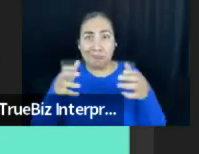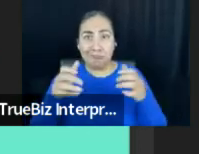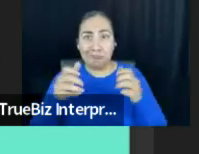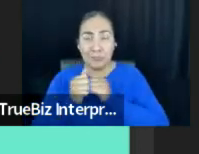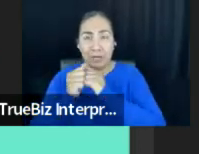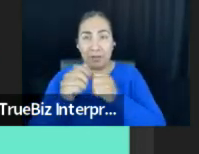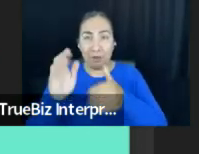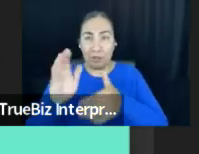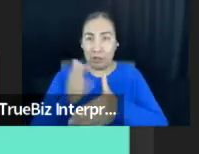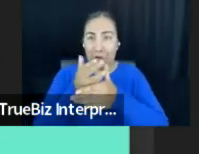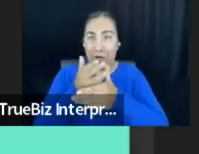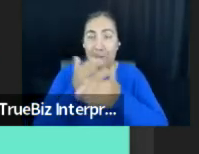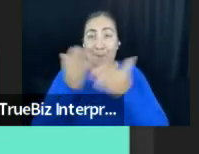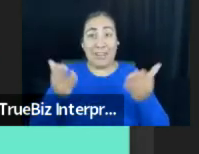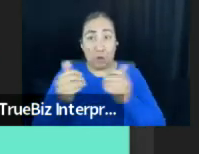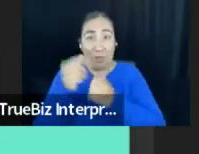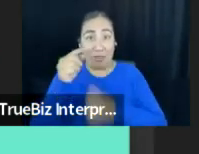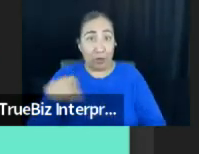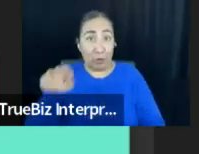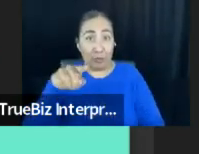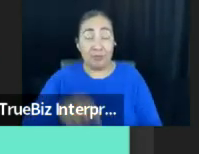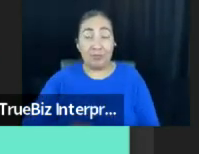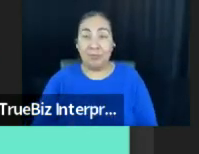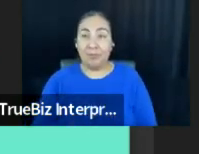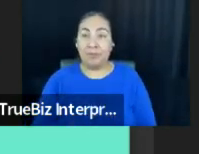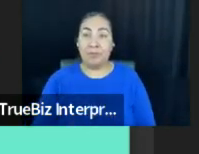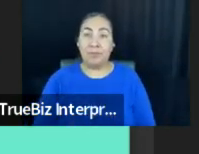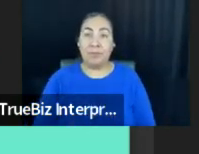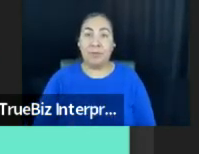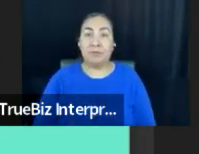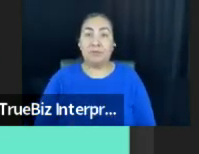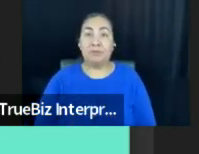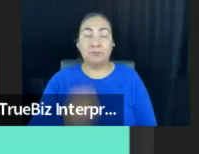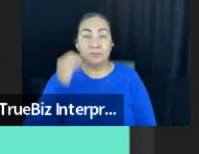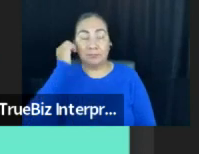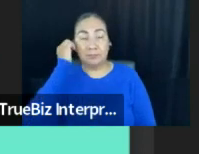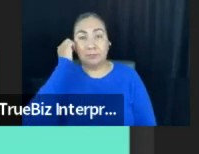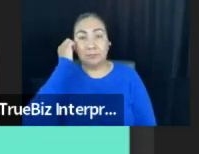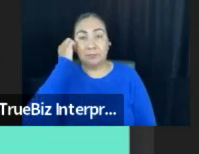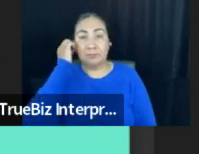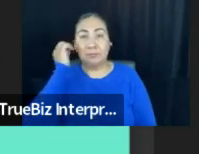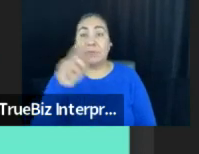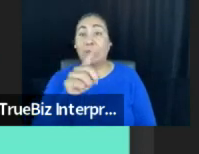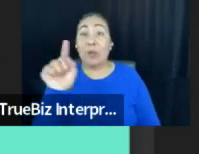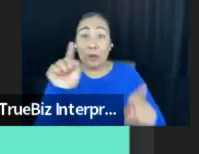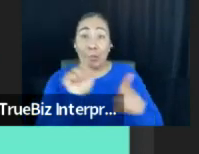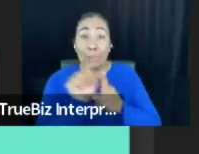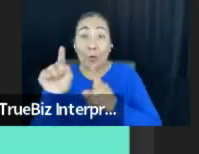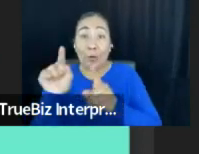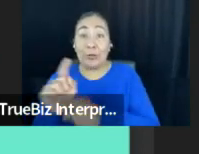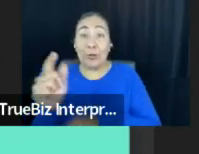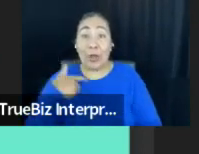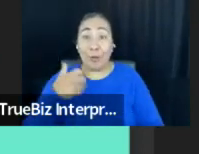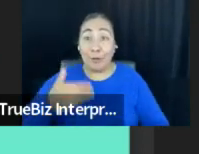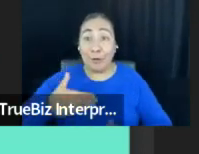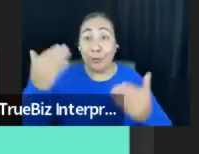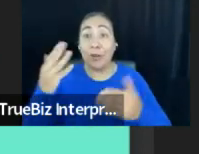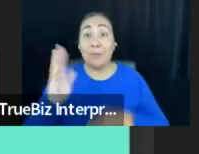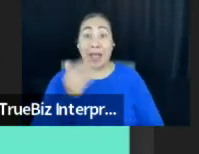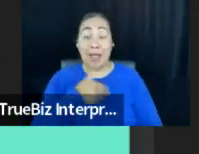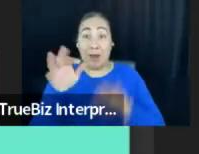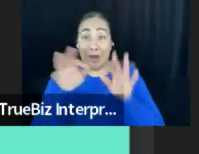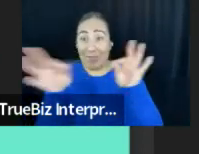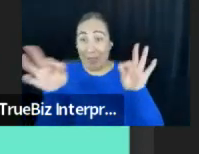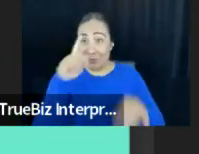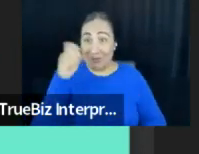in the space with you as well. I'd also like to raise up that our language here, because we are coming from